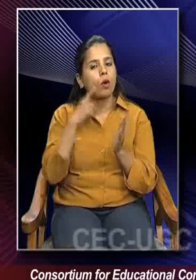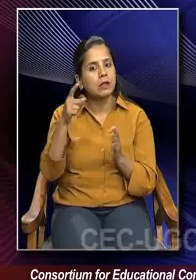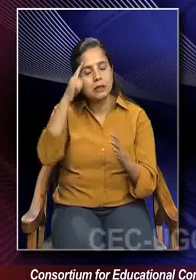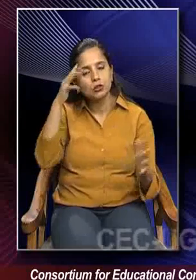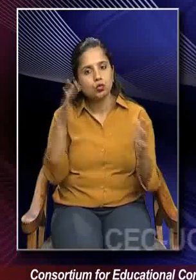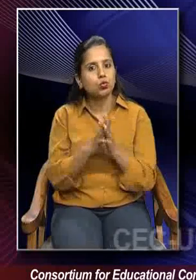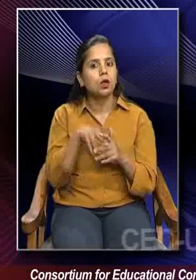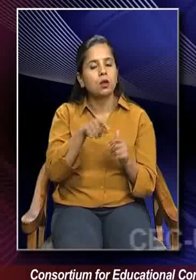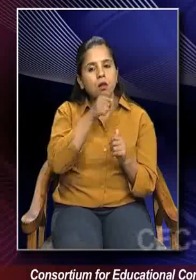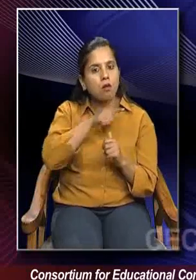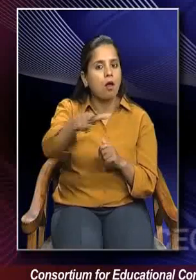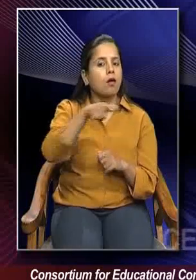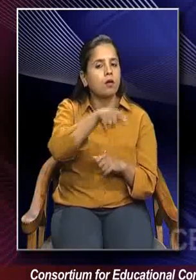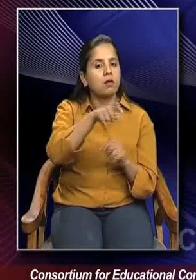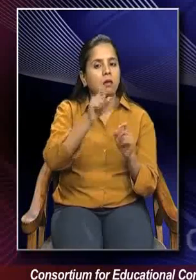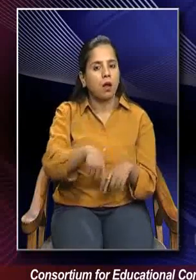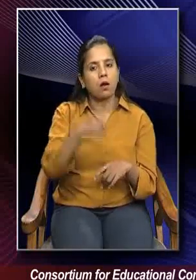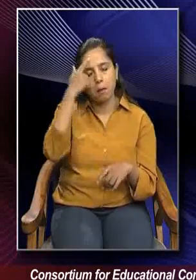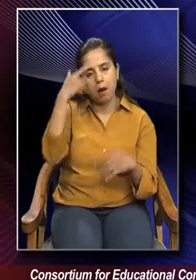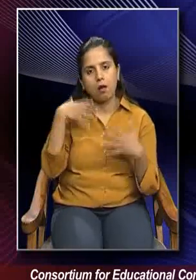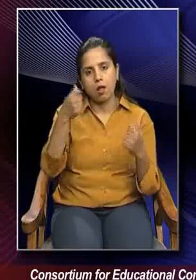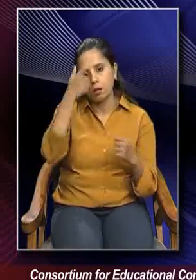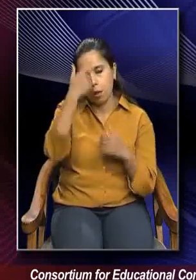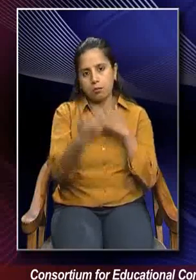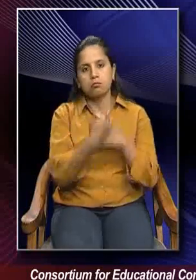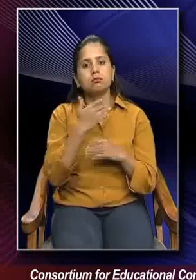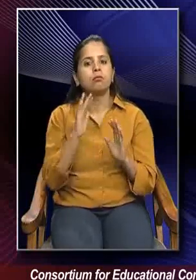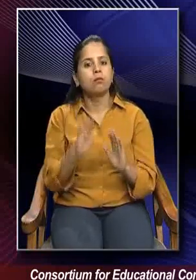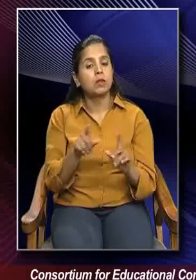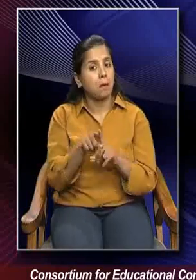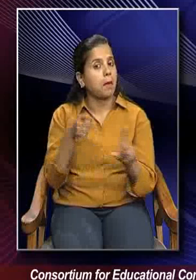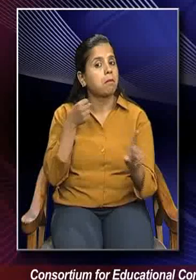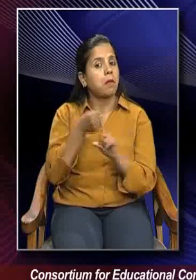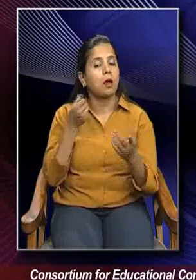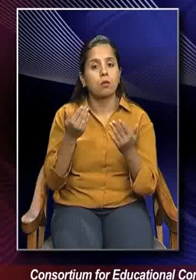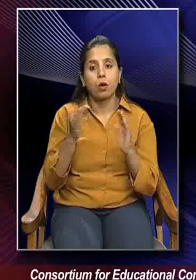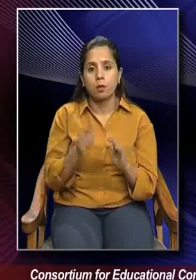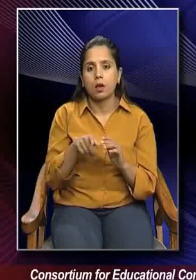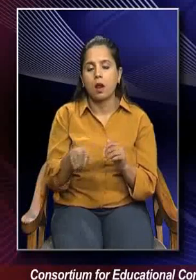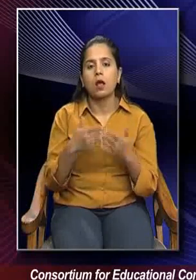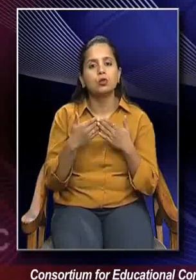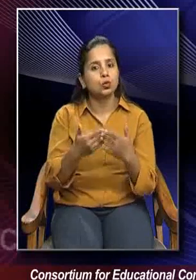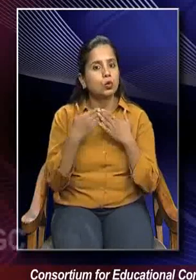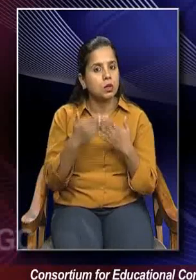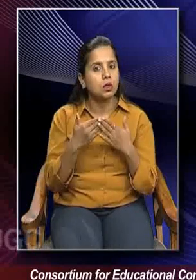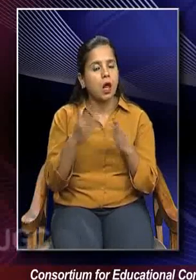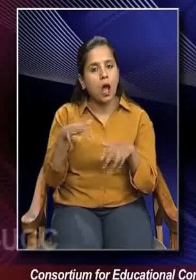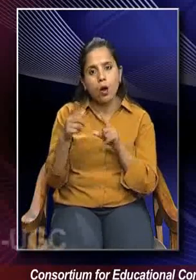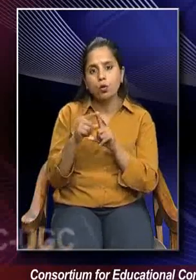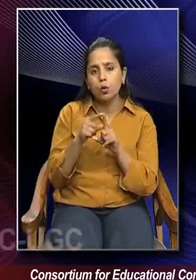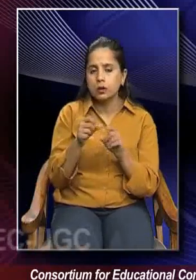mental health issues and also impact the academic